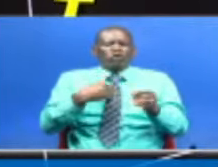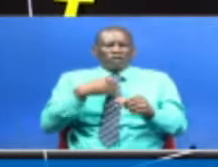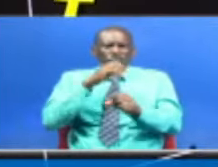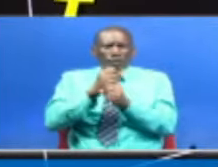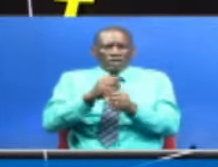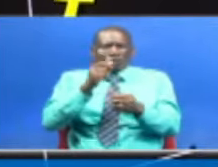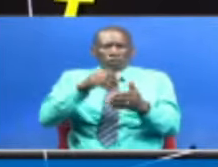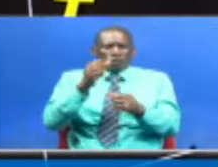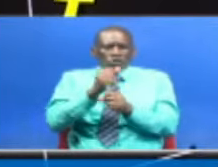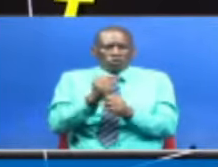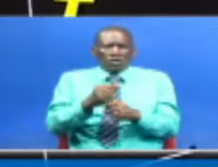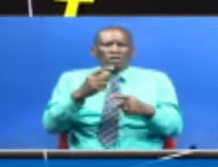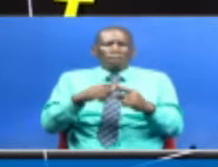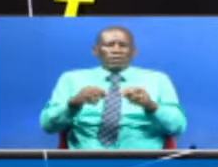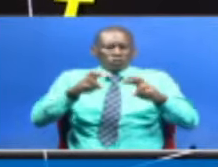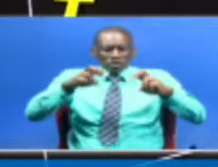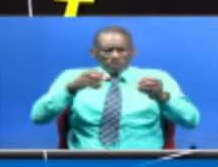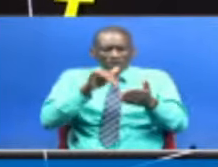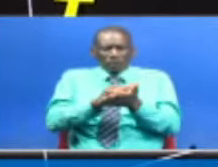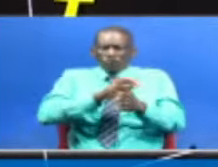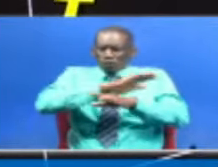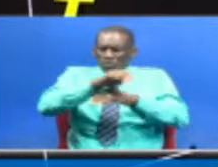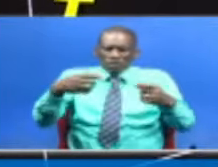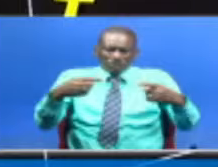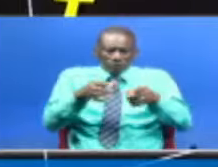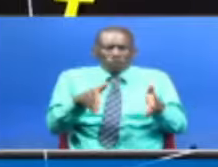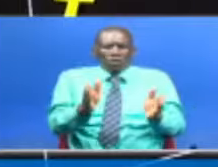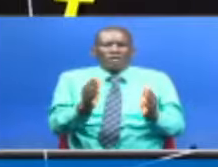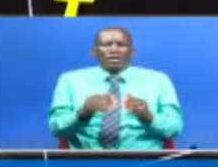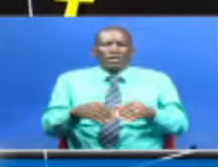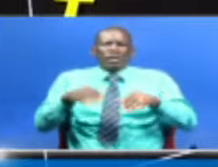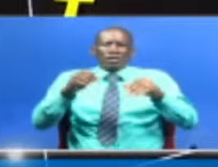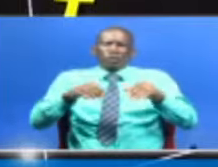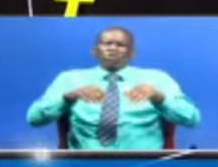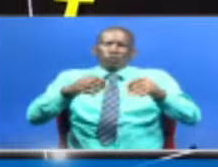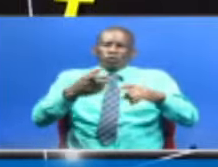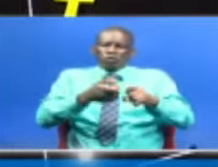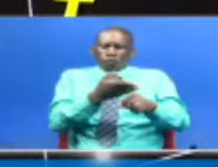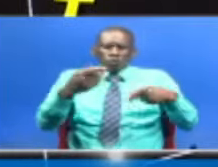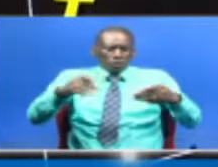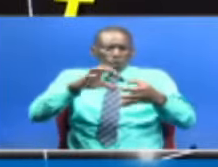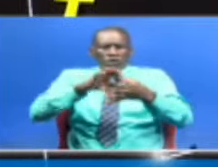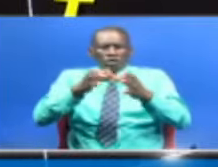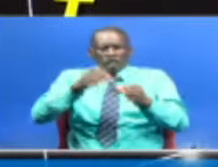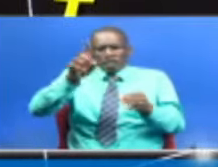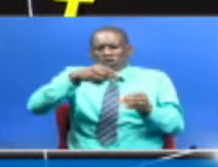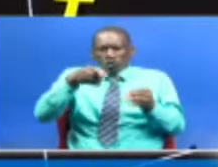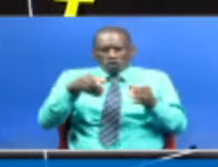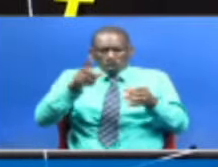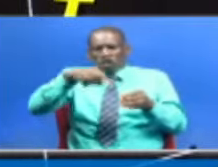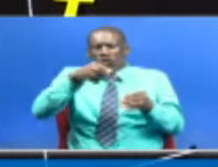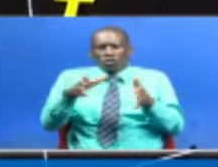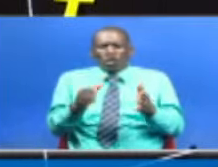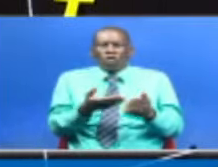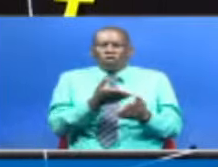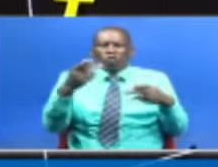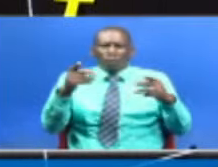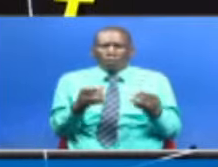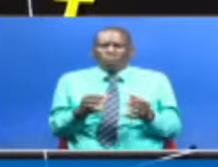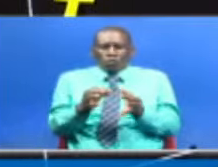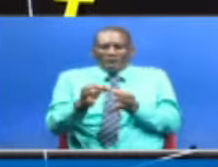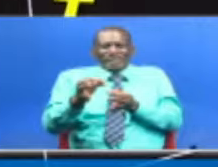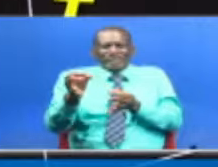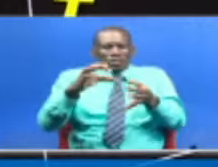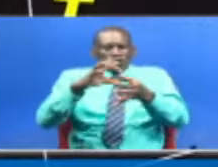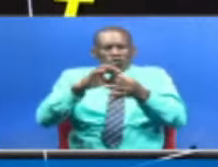was doing. But we are looking at it from all fronts, be it from those who are connecting illegally, be it from those who are just extending to connect